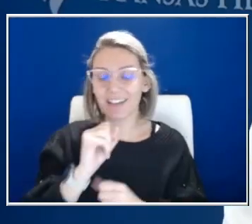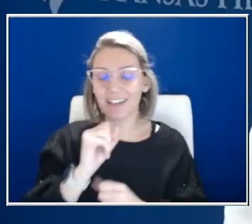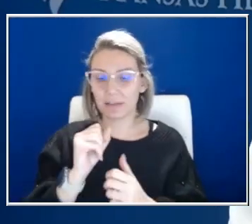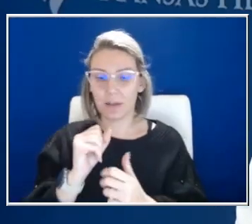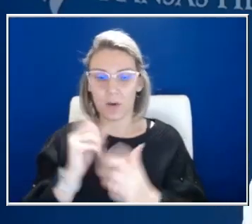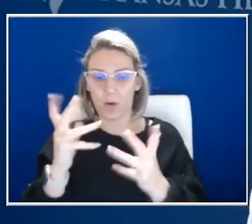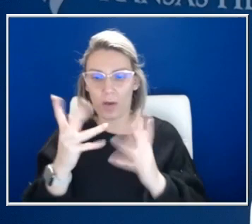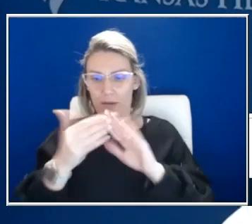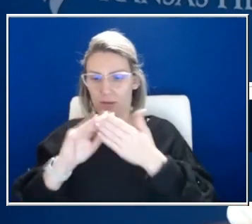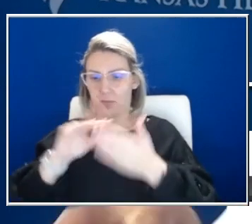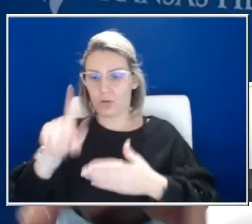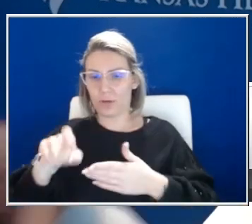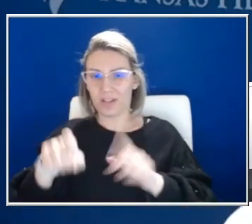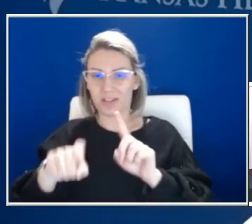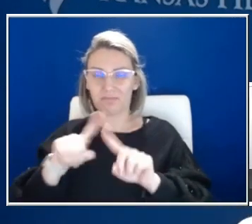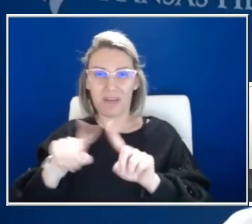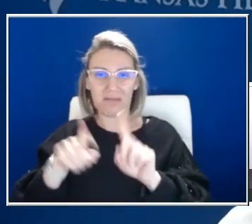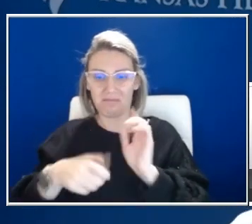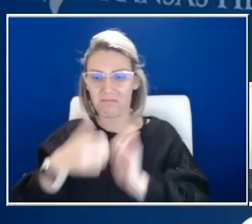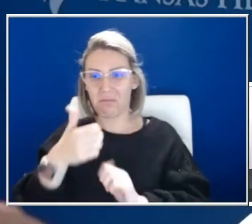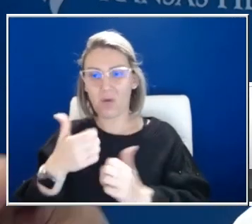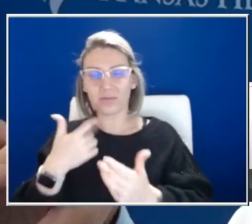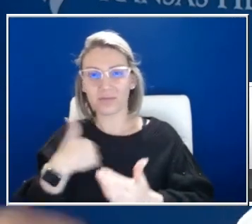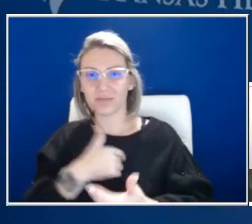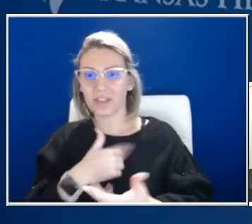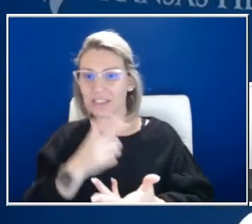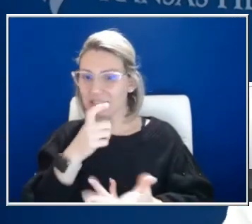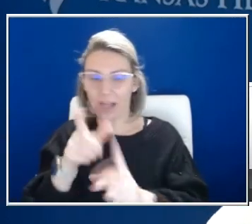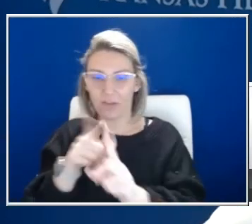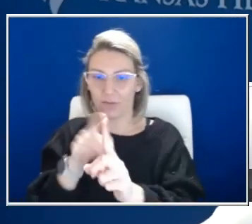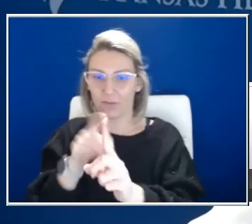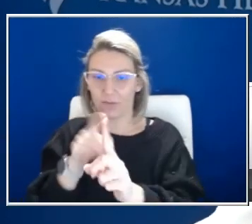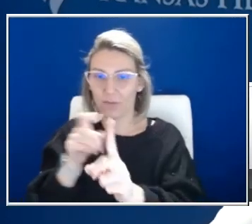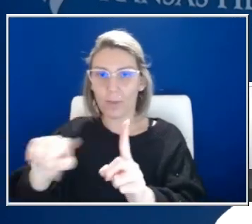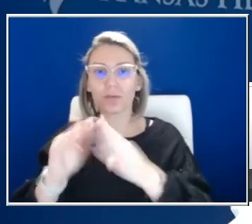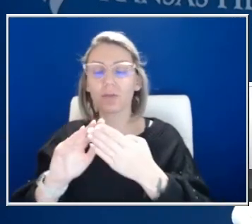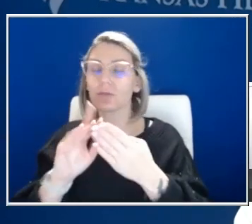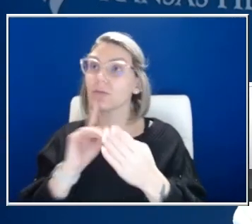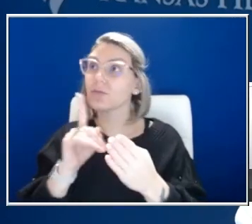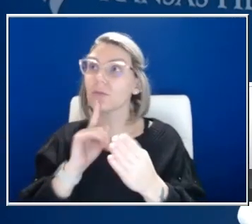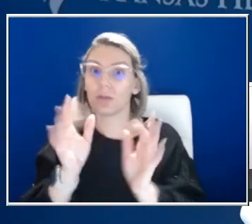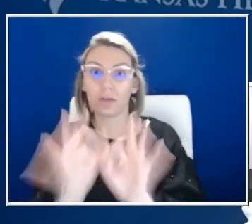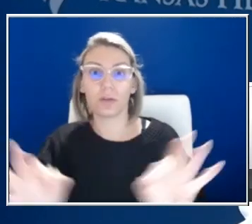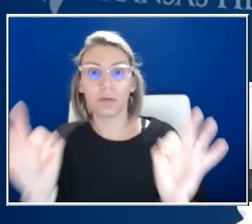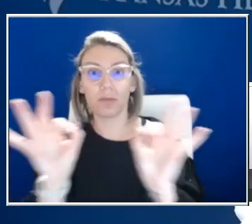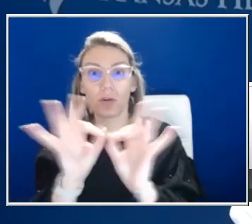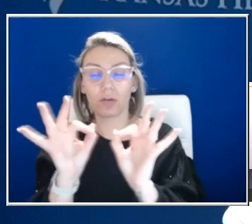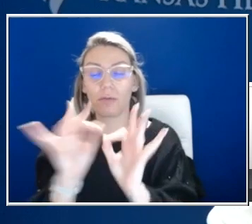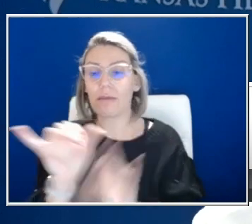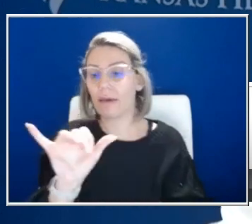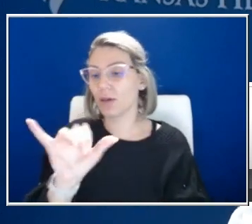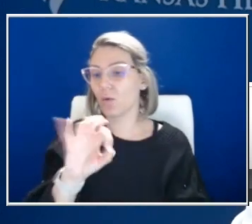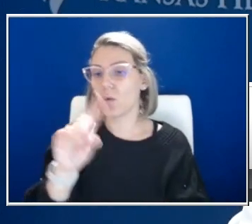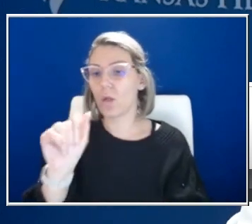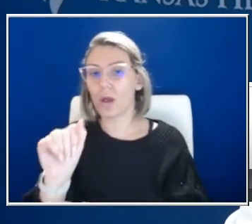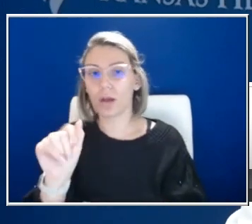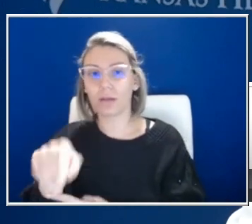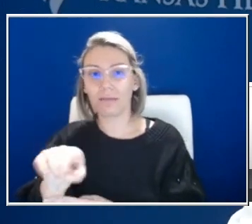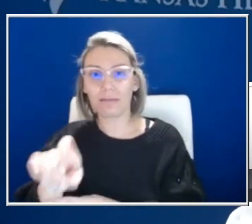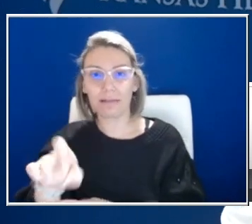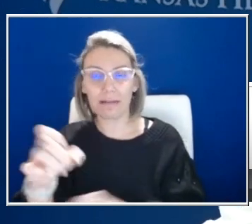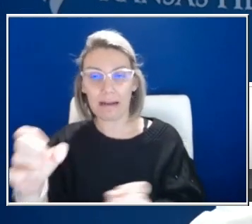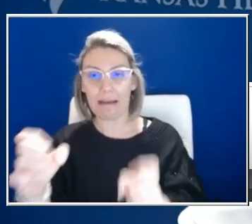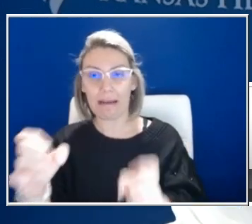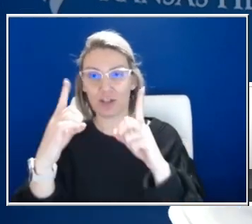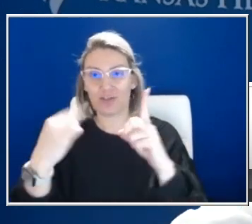work at a hospital, you know, we don't come from those communities. So it's critical that people like Yolanda, they need to educate us, you